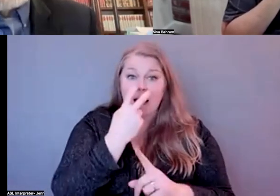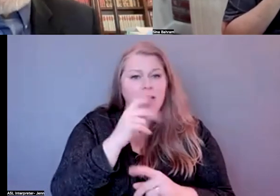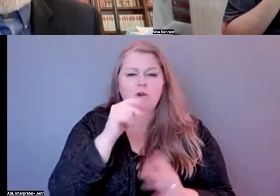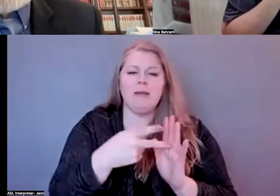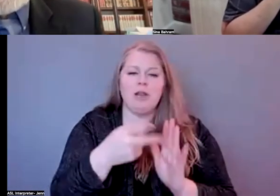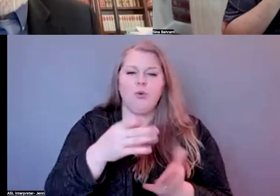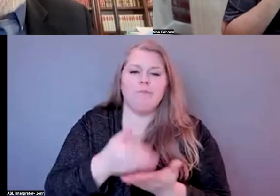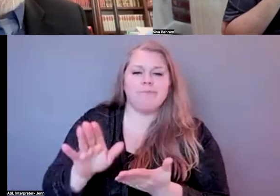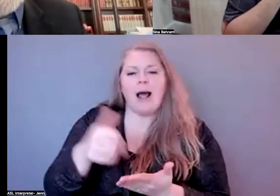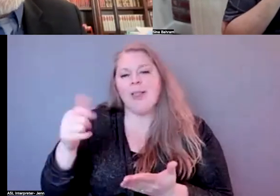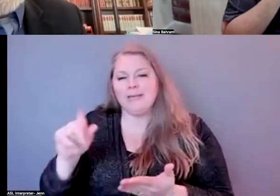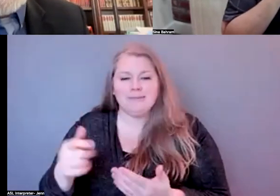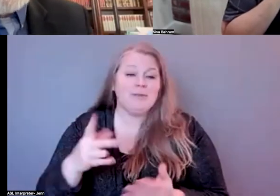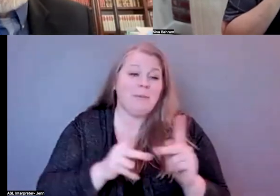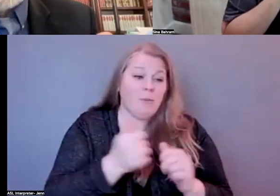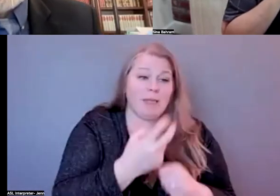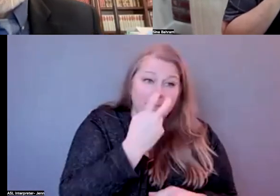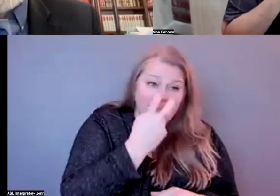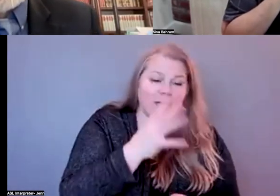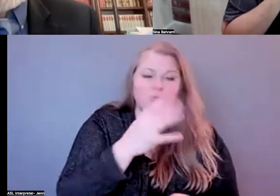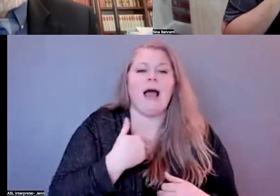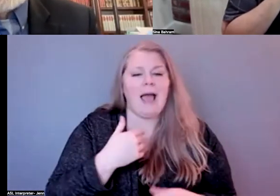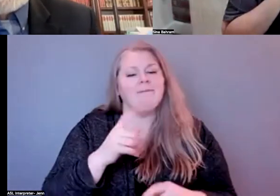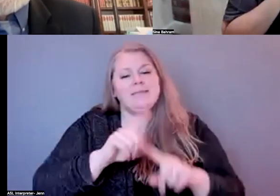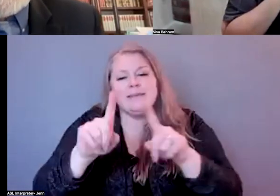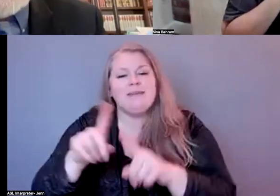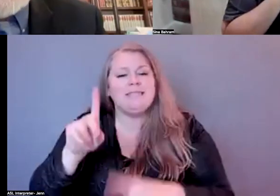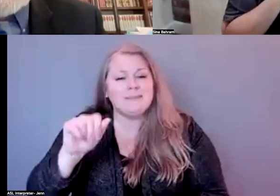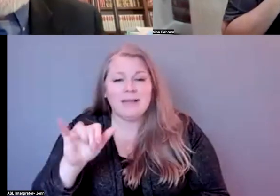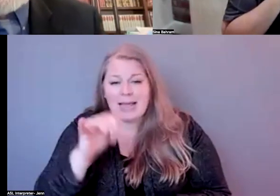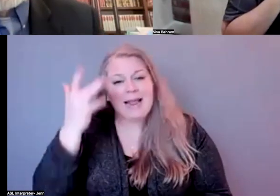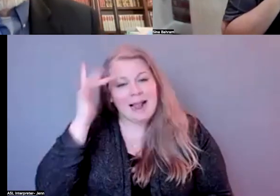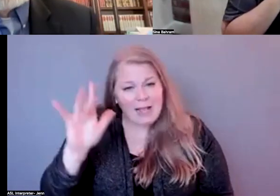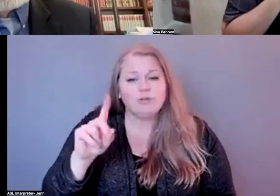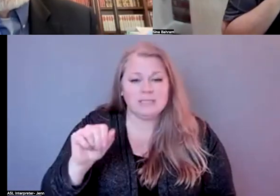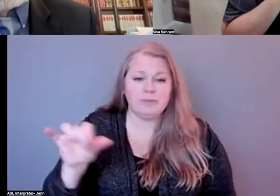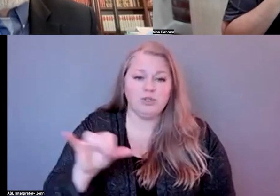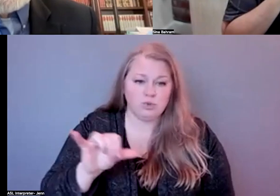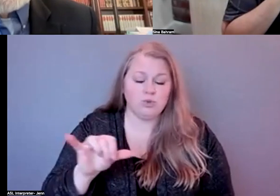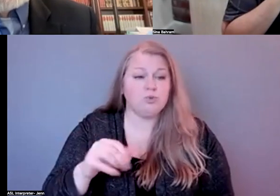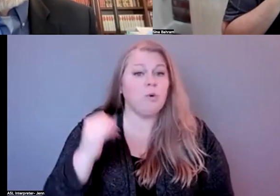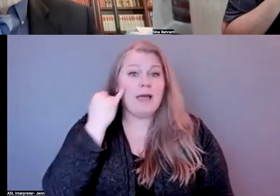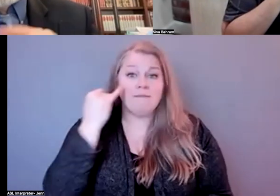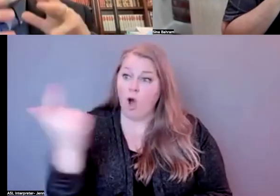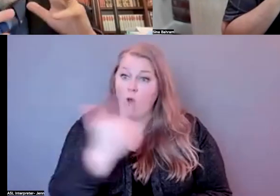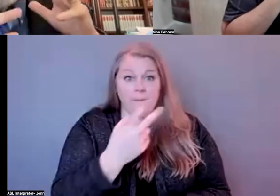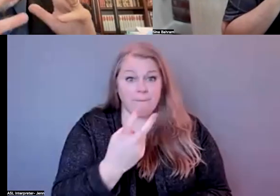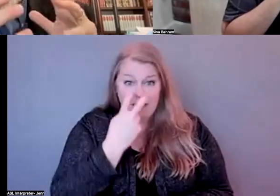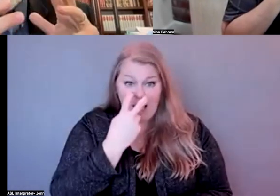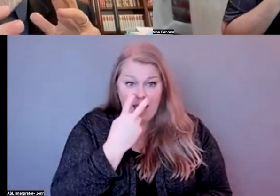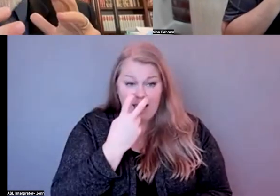So people with blindness are going to have every other disability, including intellectual disabilities. So what if everybody was blind